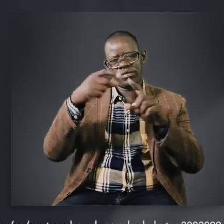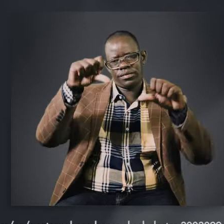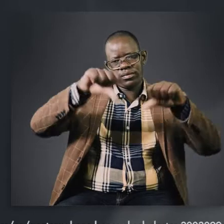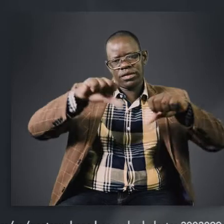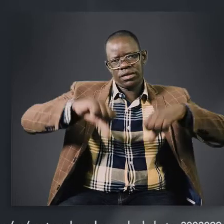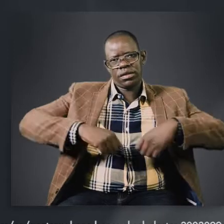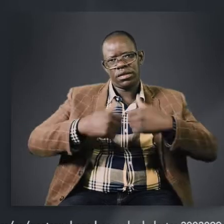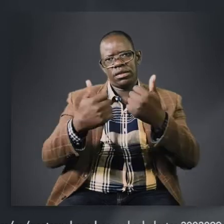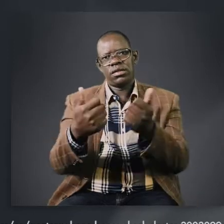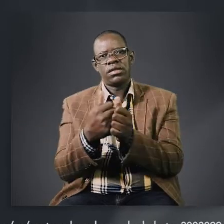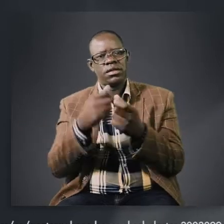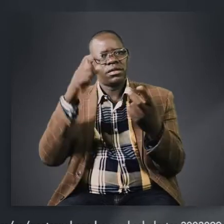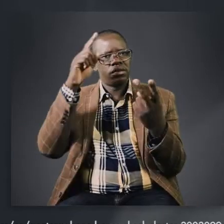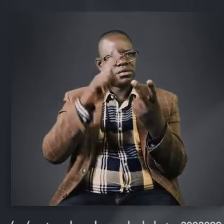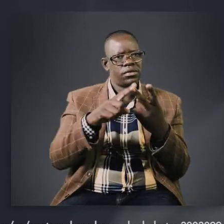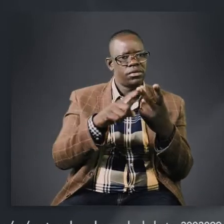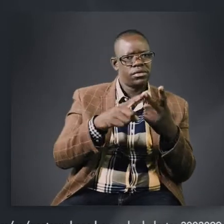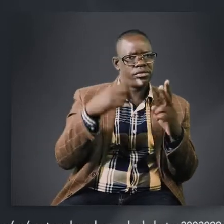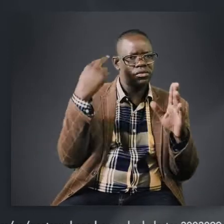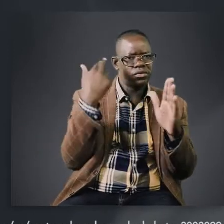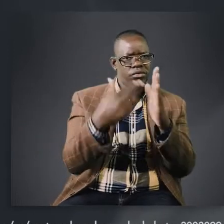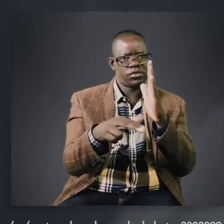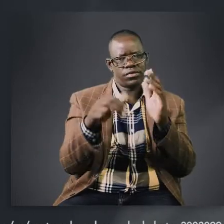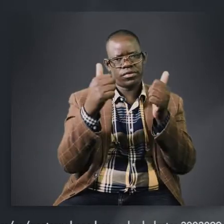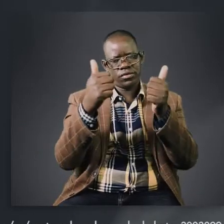health and know the rules for hygiene.